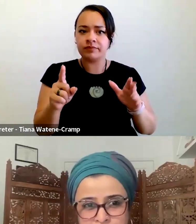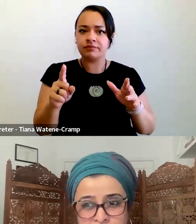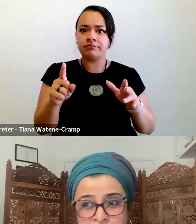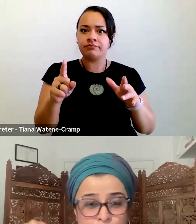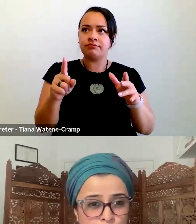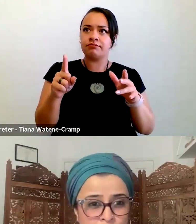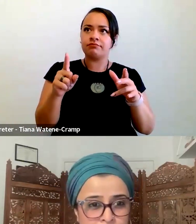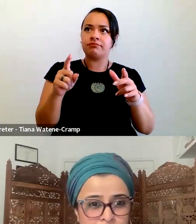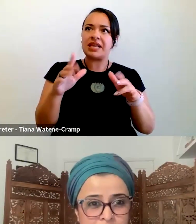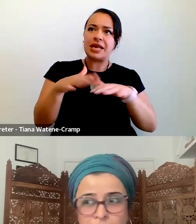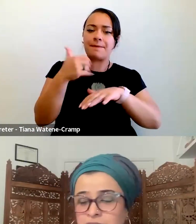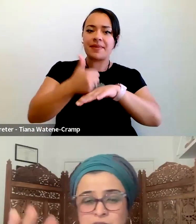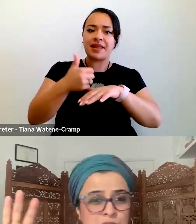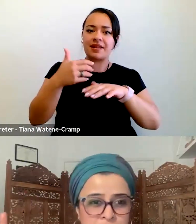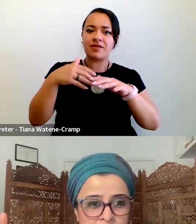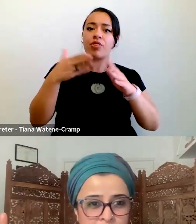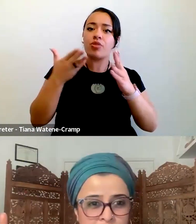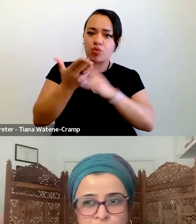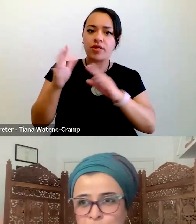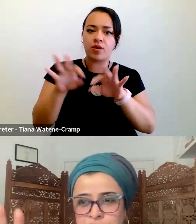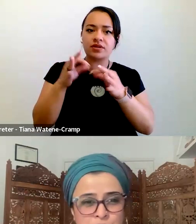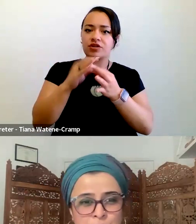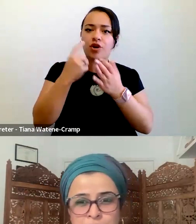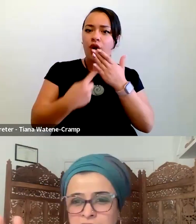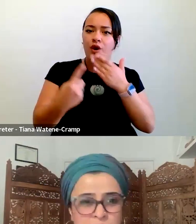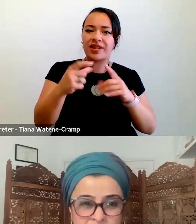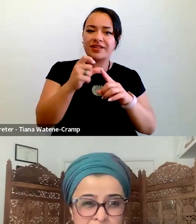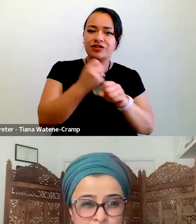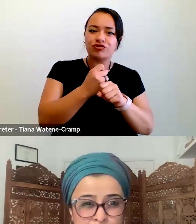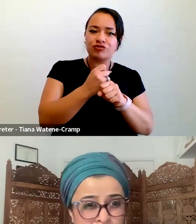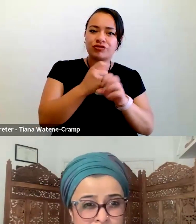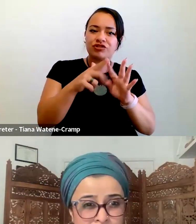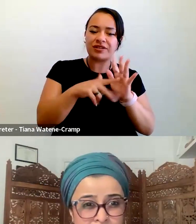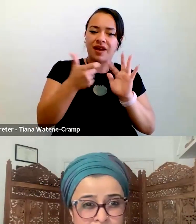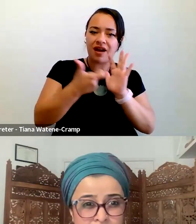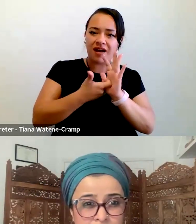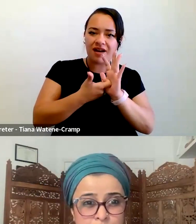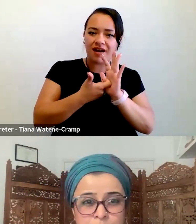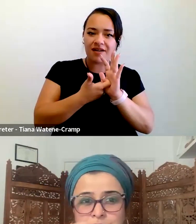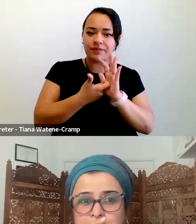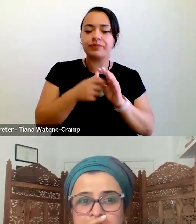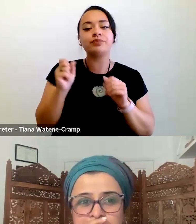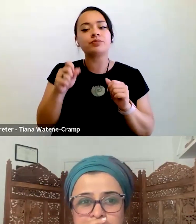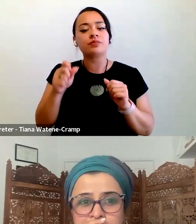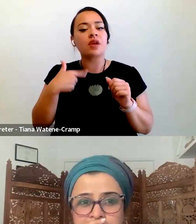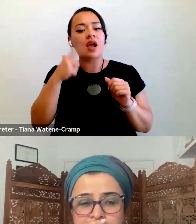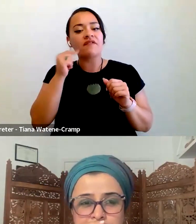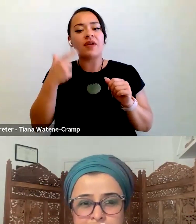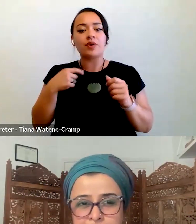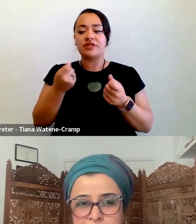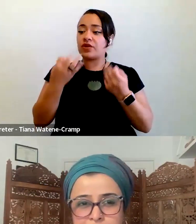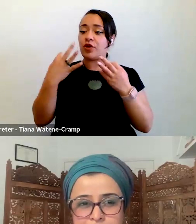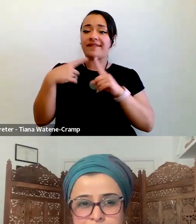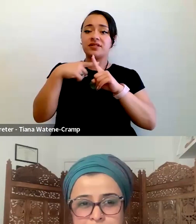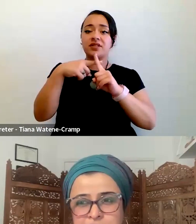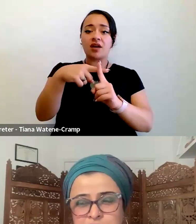make it embedded as a quota? Can I use the word target? I don't know if it's a dirty word. I love it. I love, because if we don't have targets, no